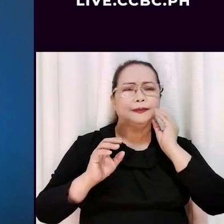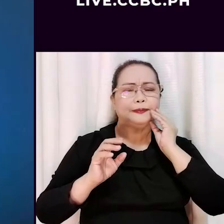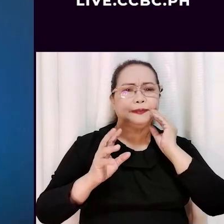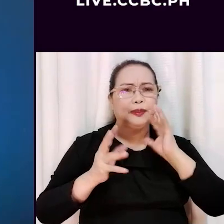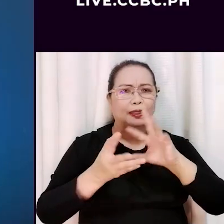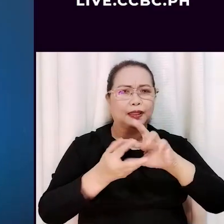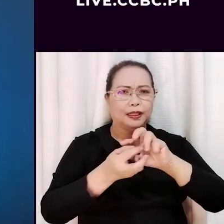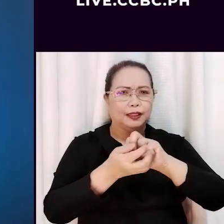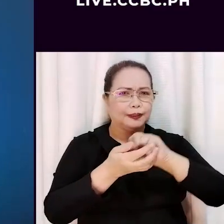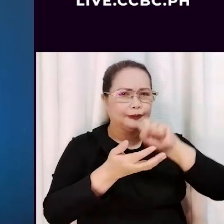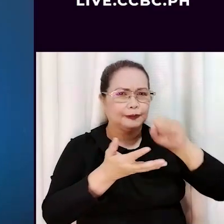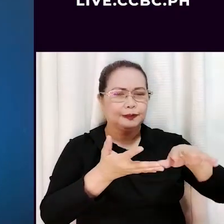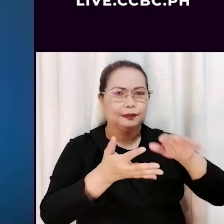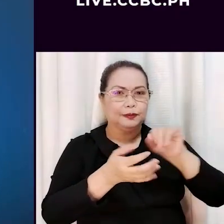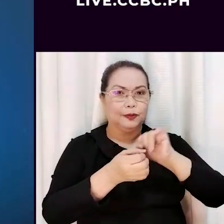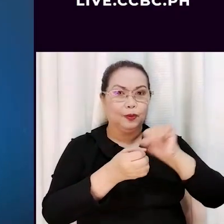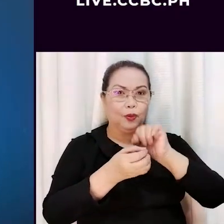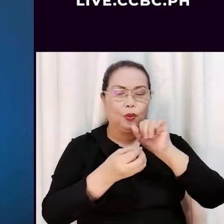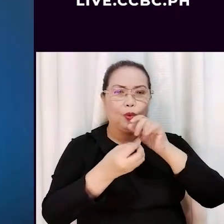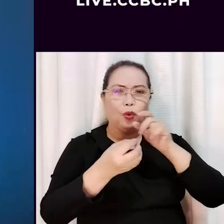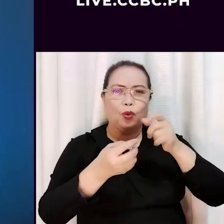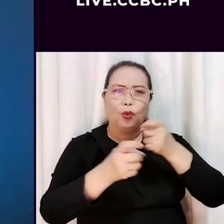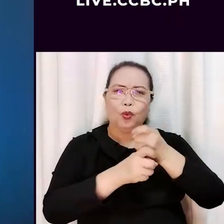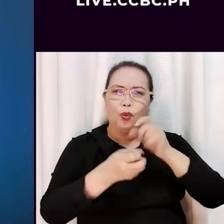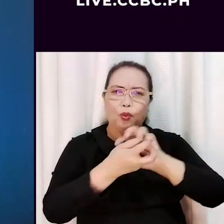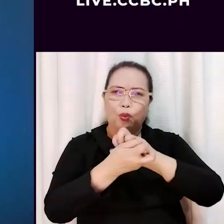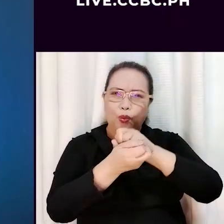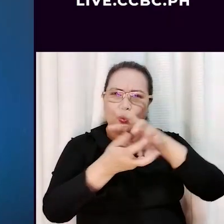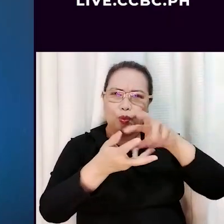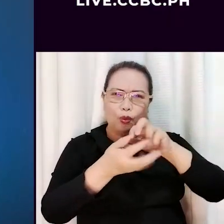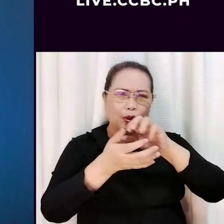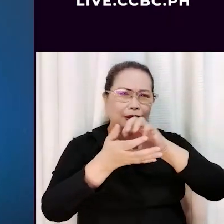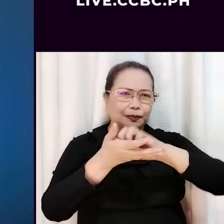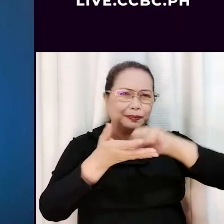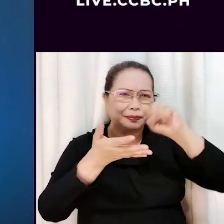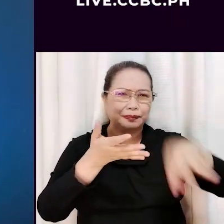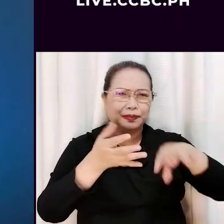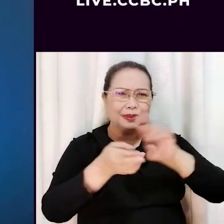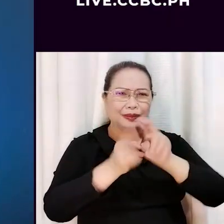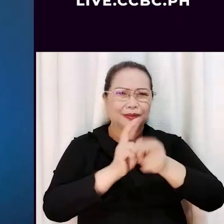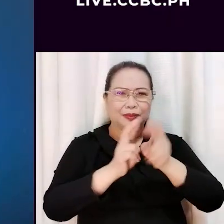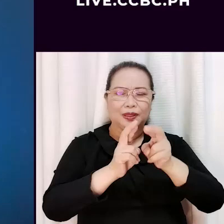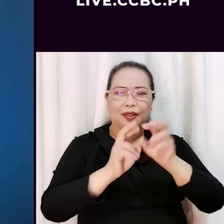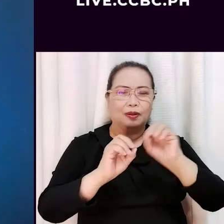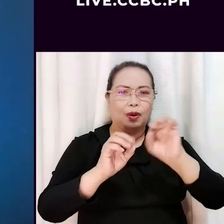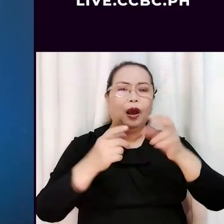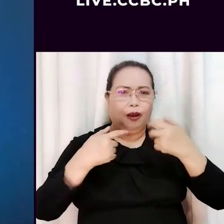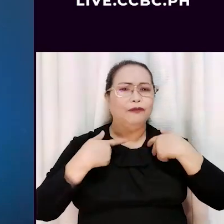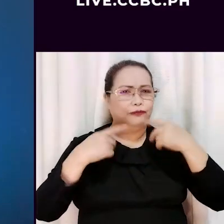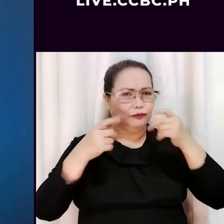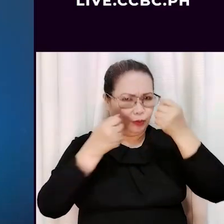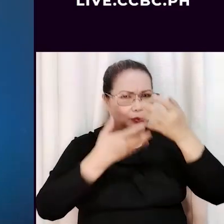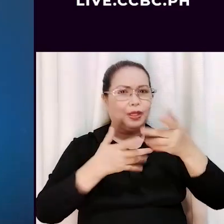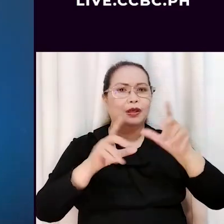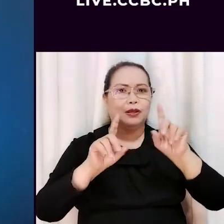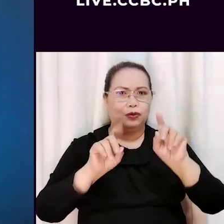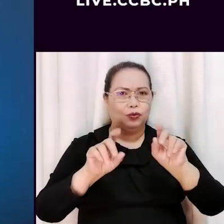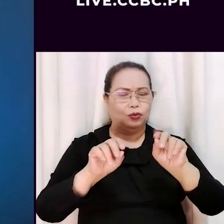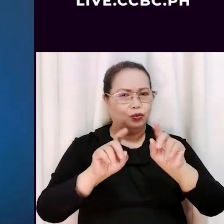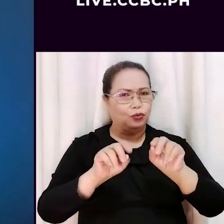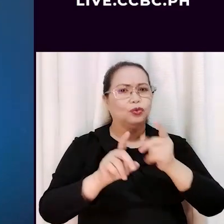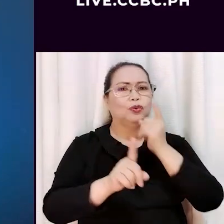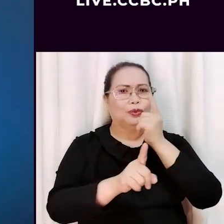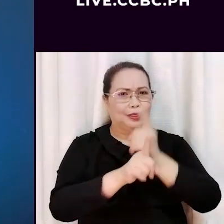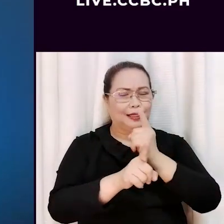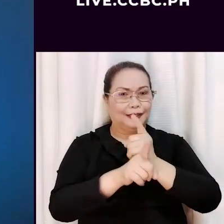purge or condemnation. They were doing what was right amidst their challenges. Then the rest of the